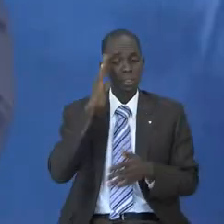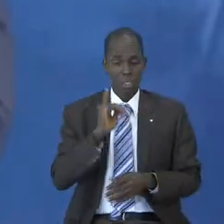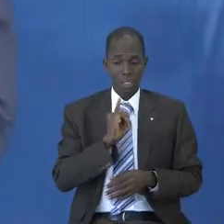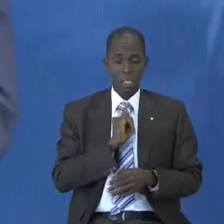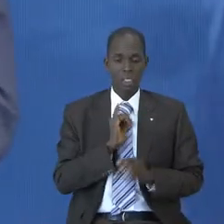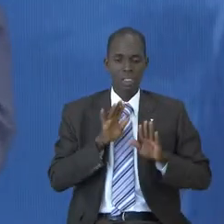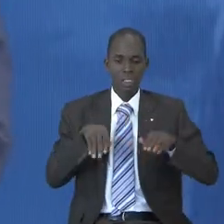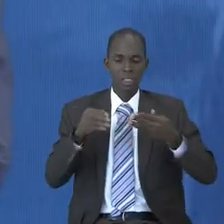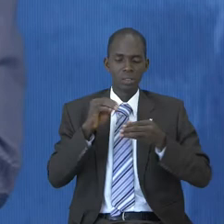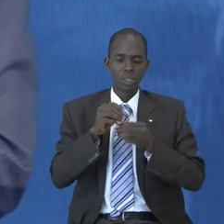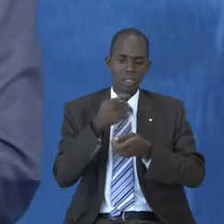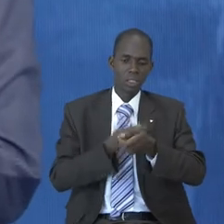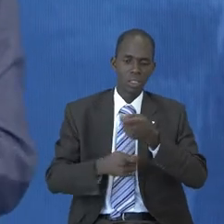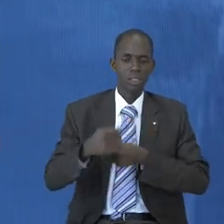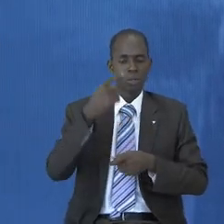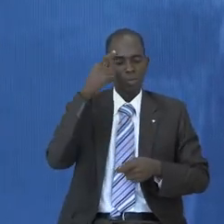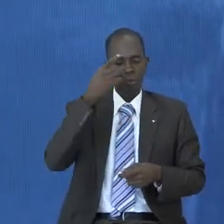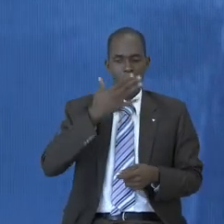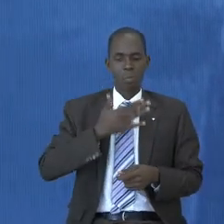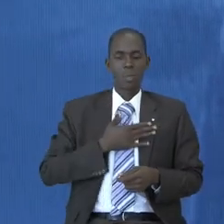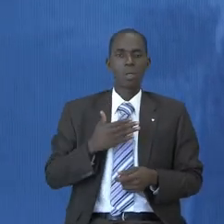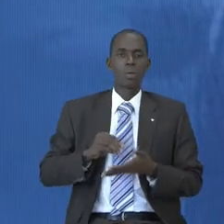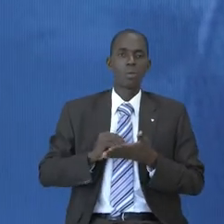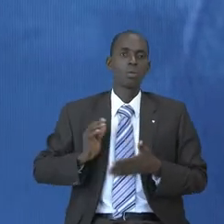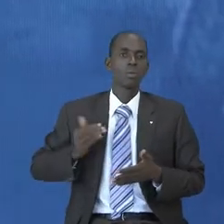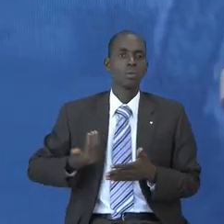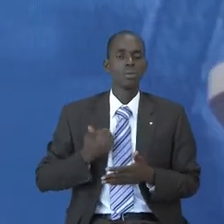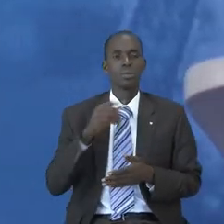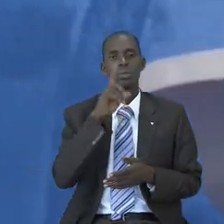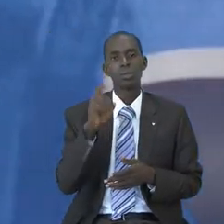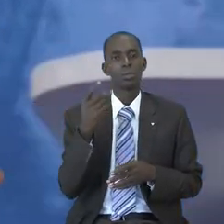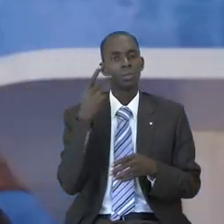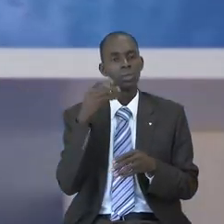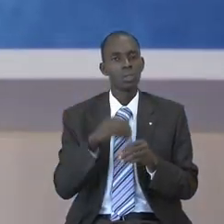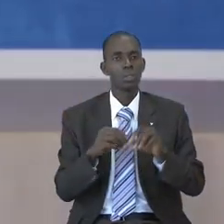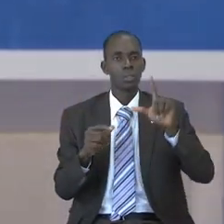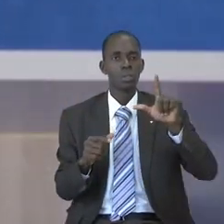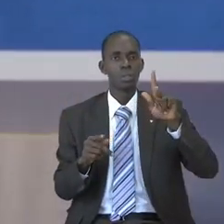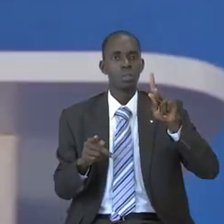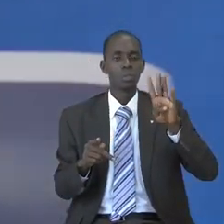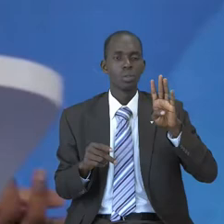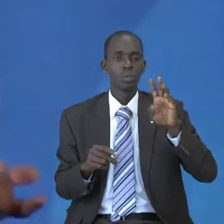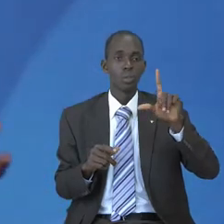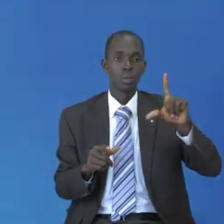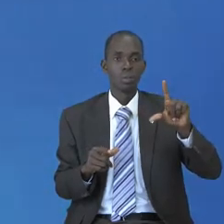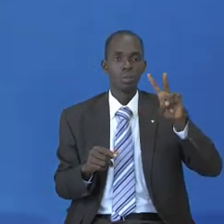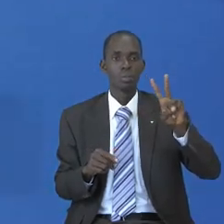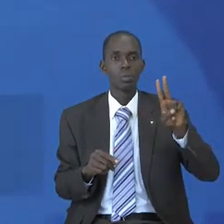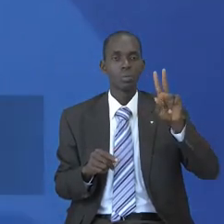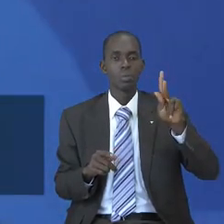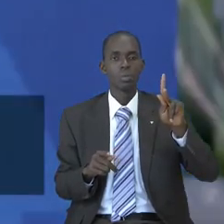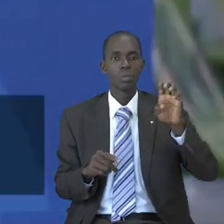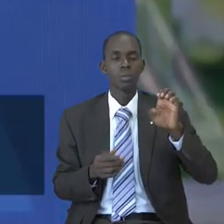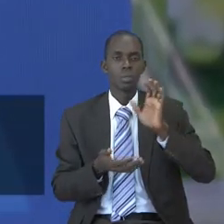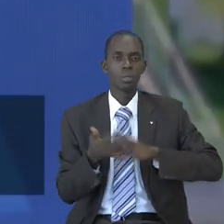exchange for my soul? Luke chapter 12, we're reading from verse 20. In Luke chapter 12, verse